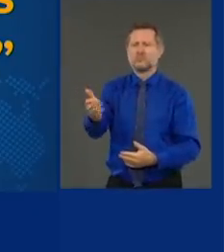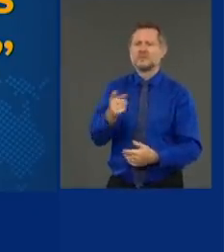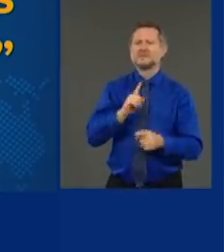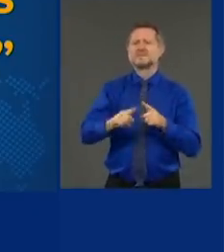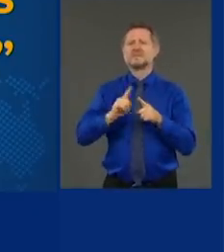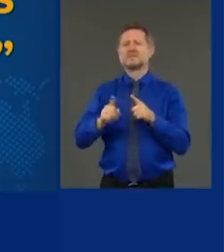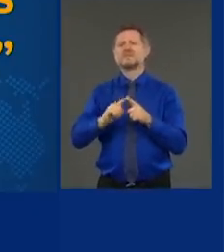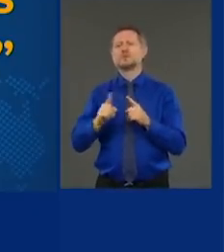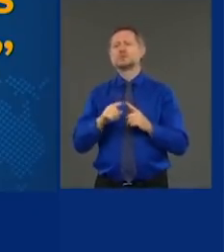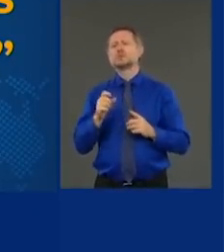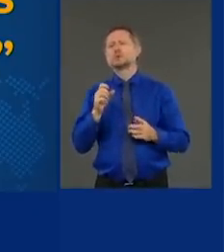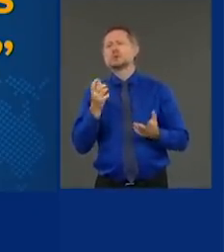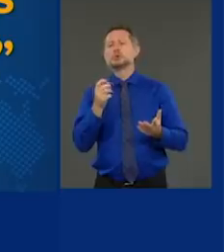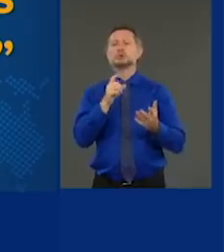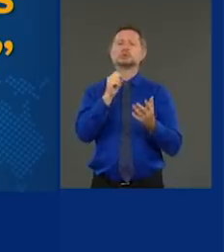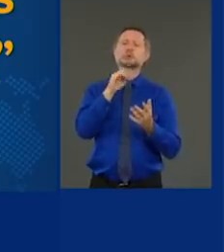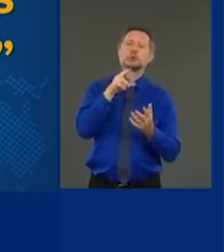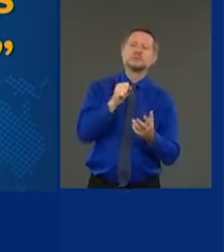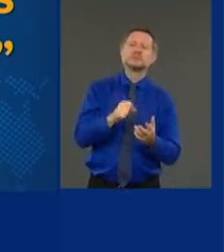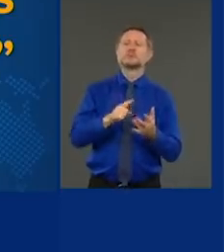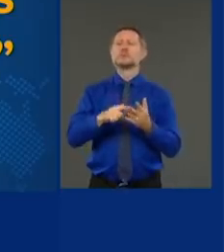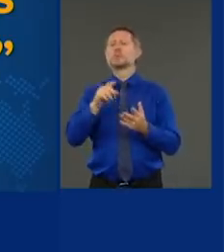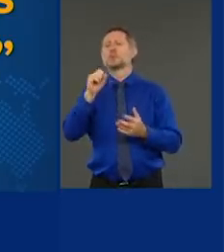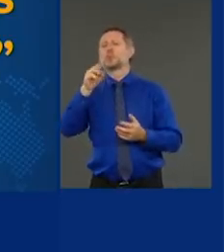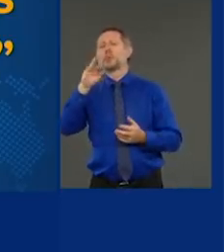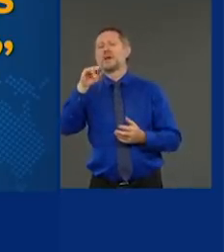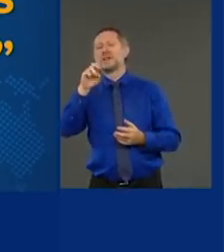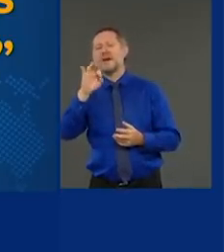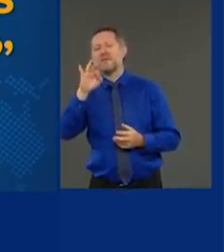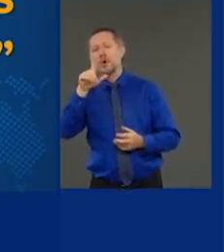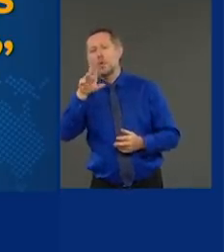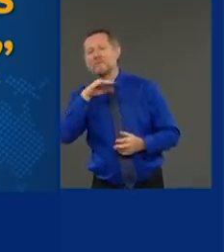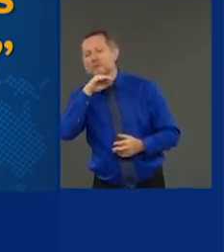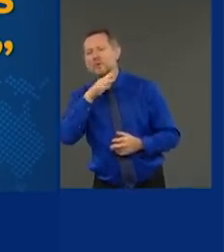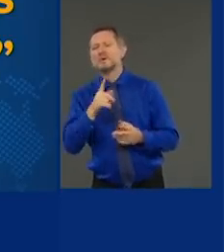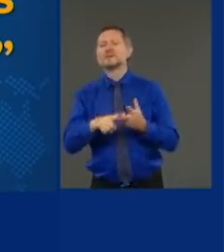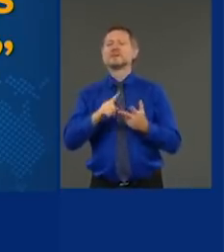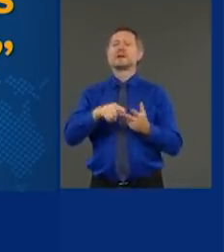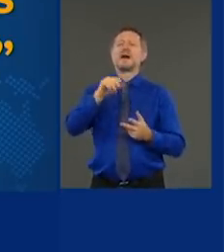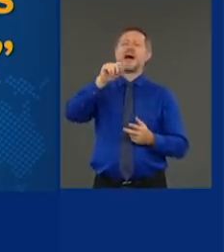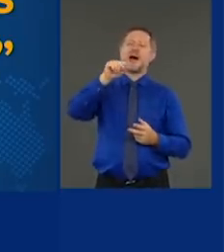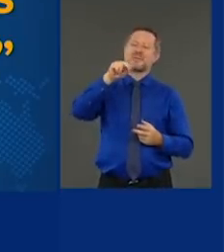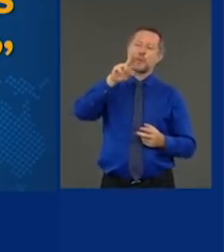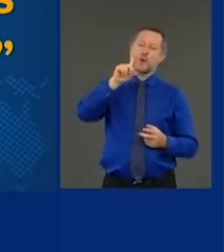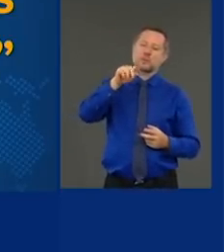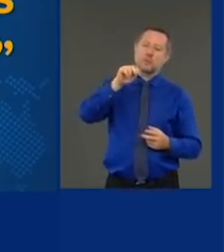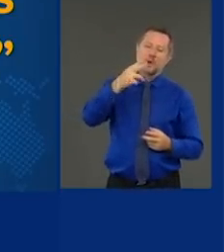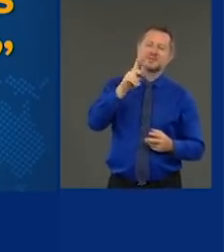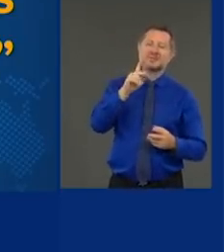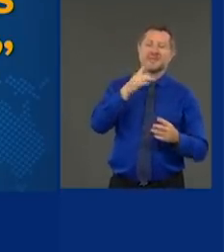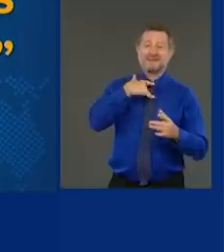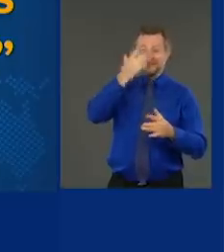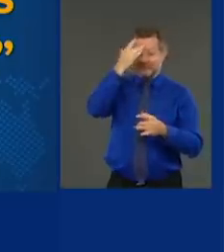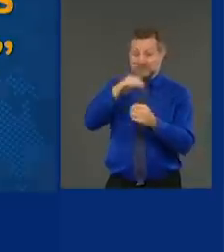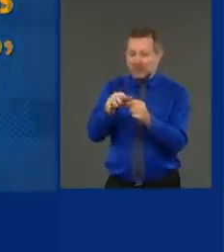Ebola and swine flu and H1N1. An outbreak anywhere is an outbreak everywhere. It's still true.